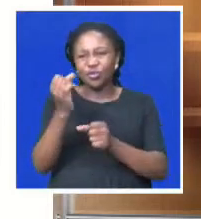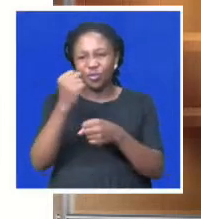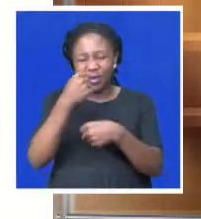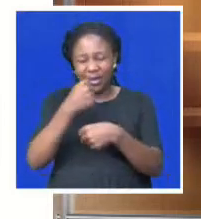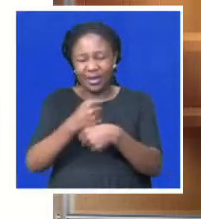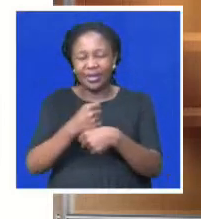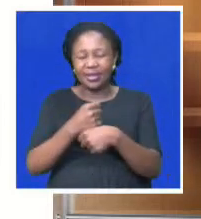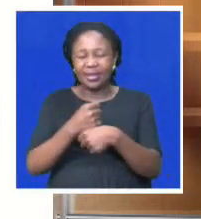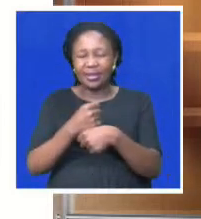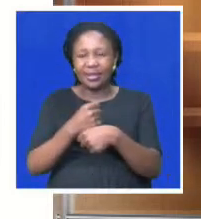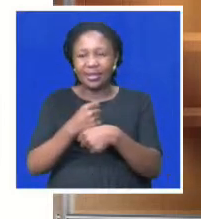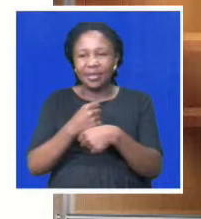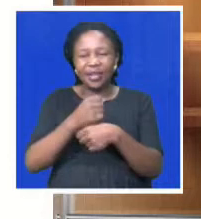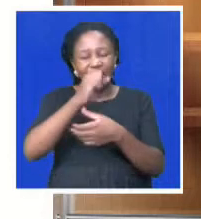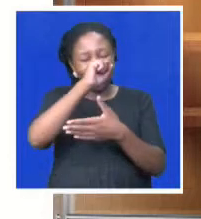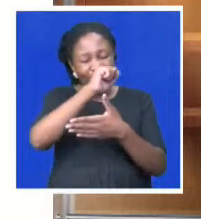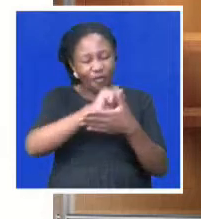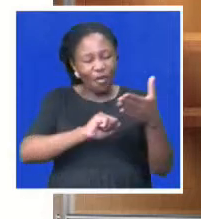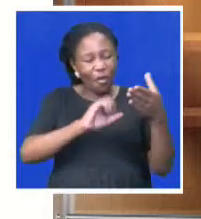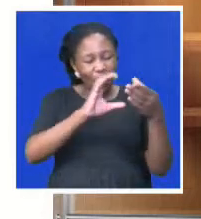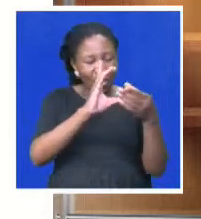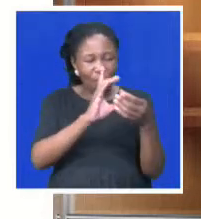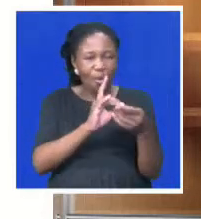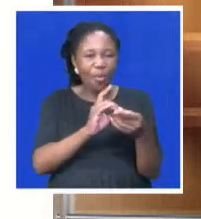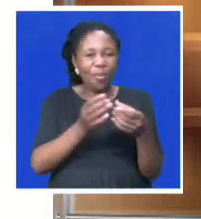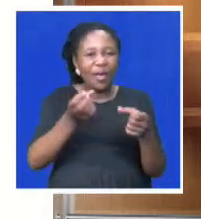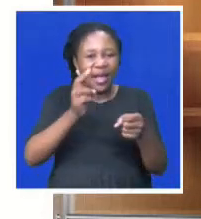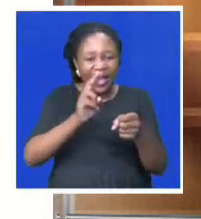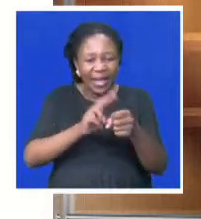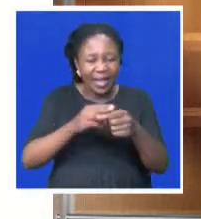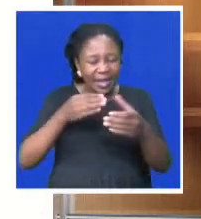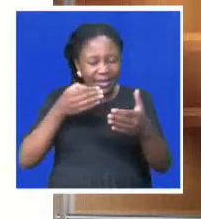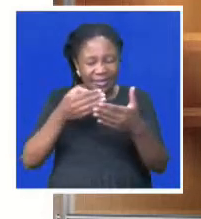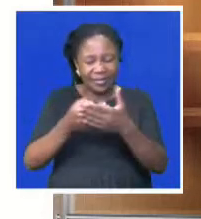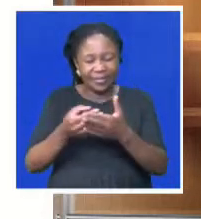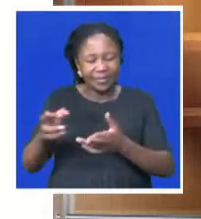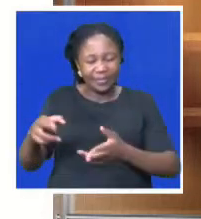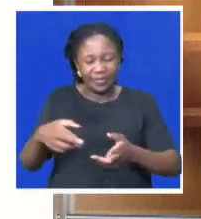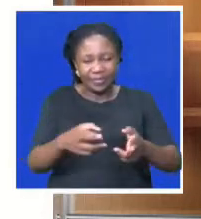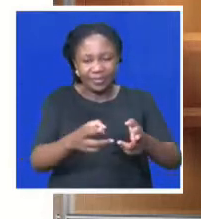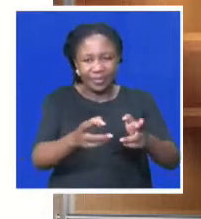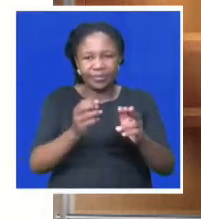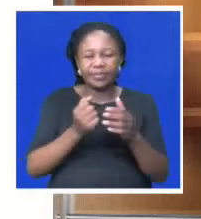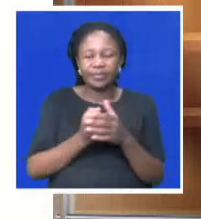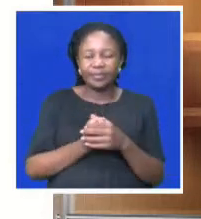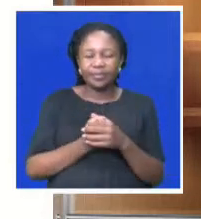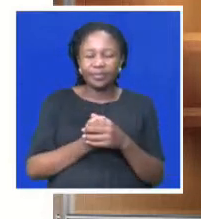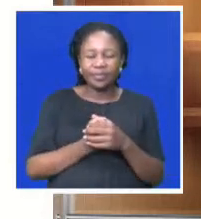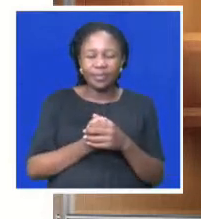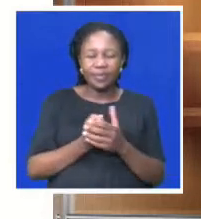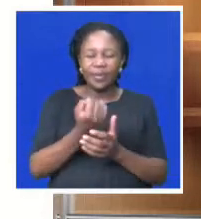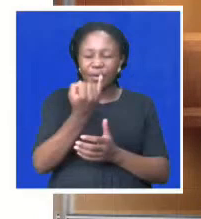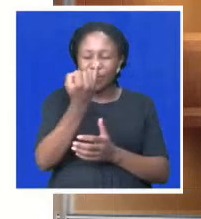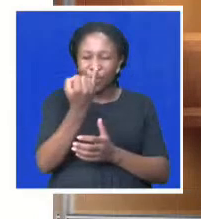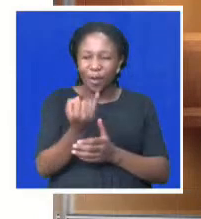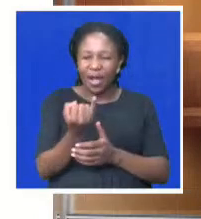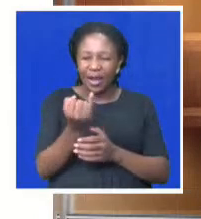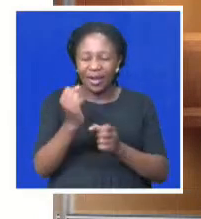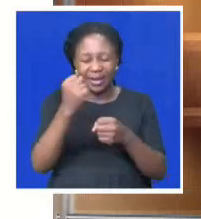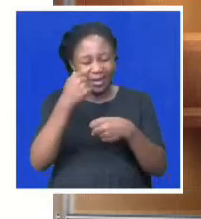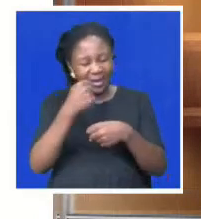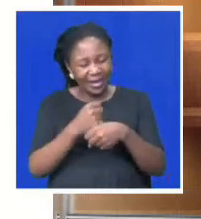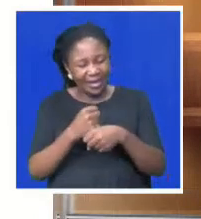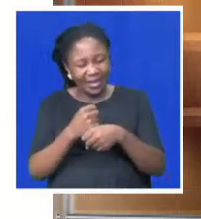where there is water back home. So it is 1 day and the second day. That is the sequential